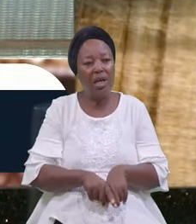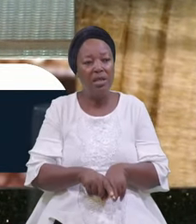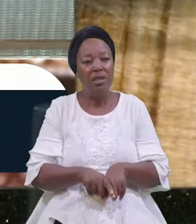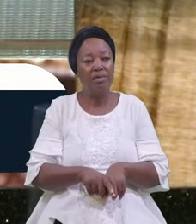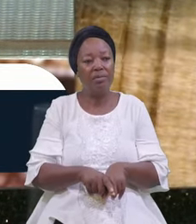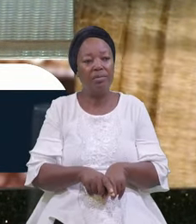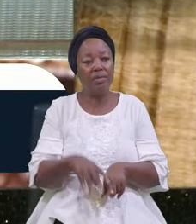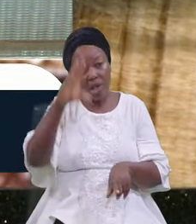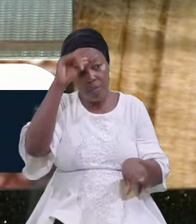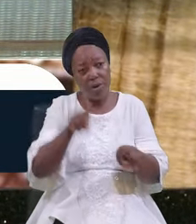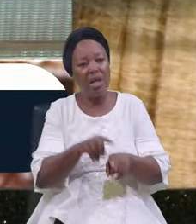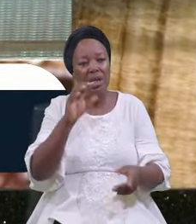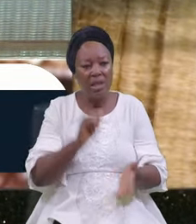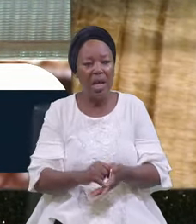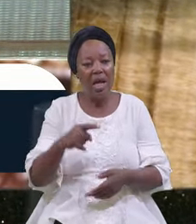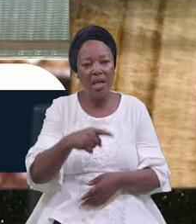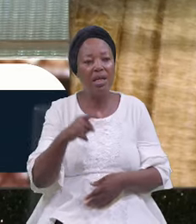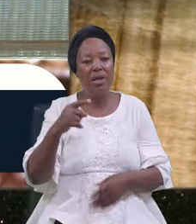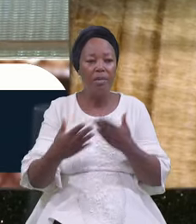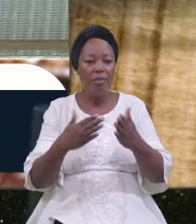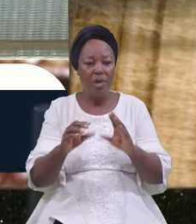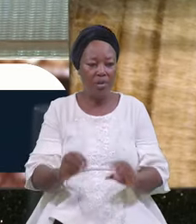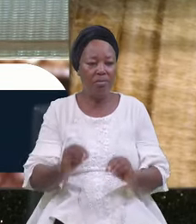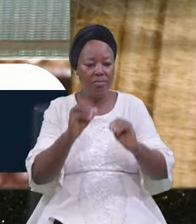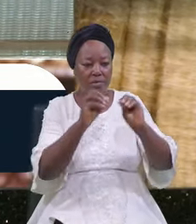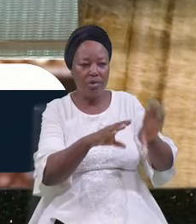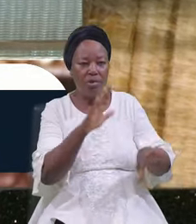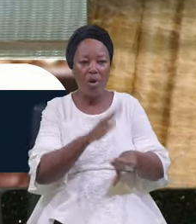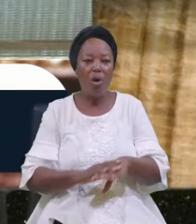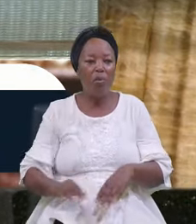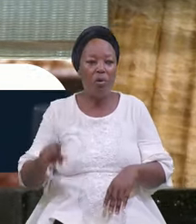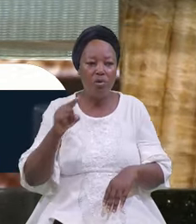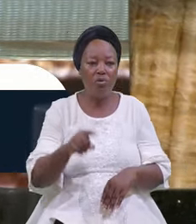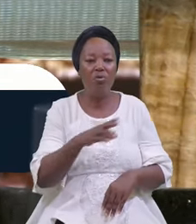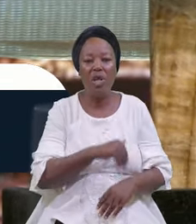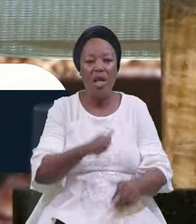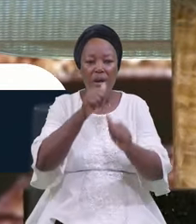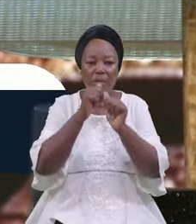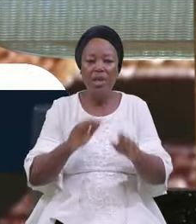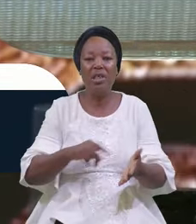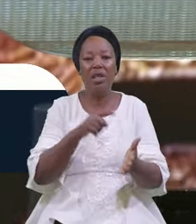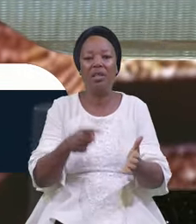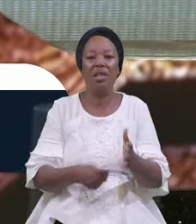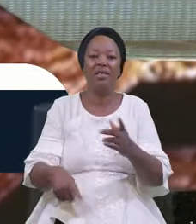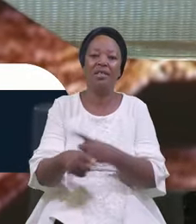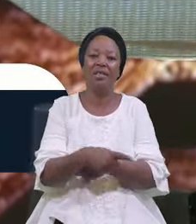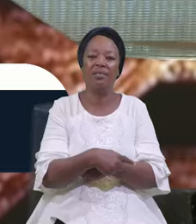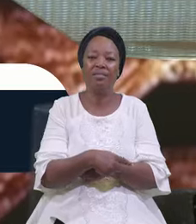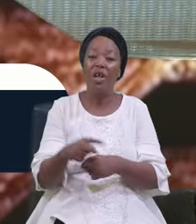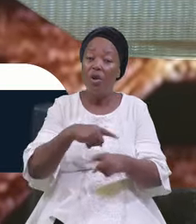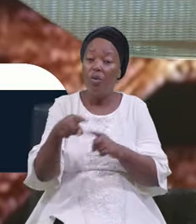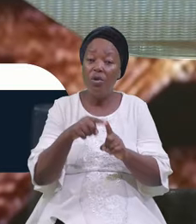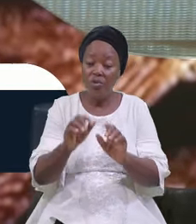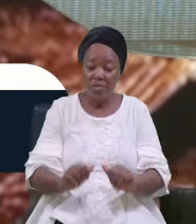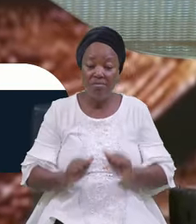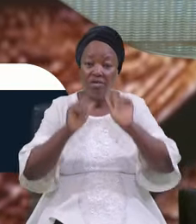he may bestow upon you a blessing this day. When you give your